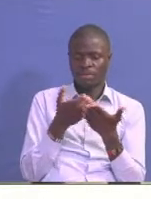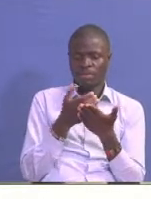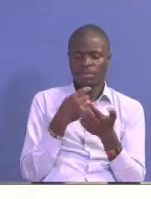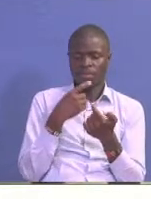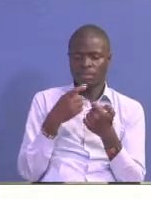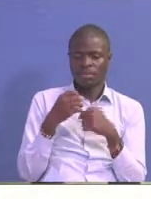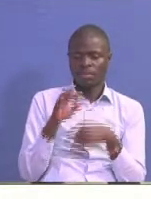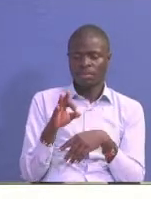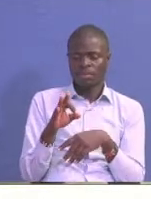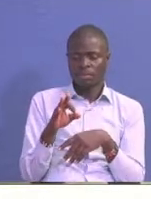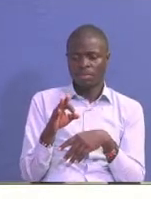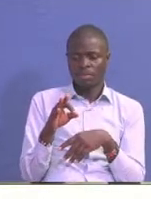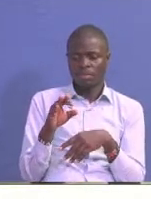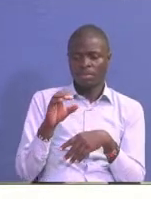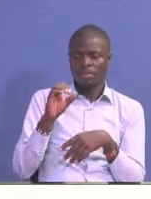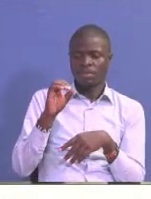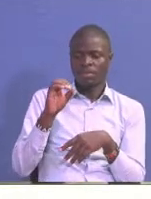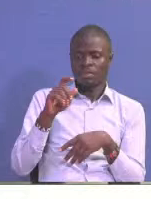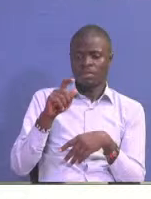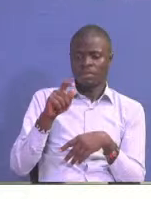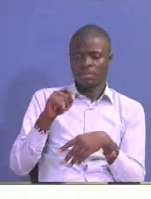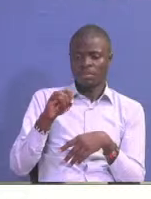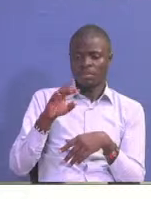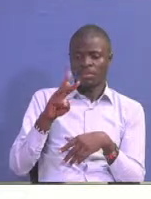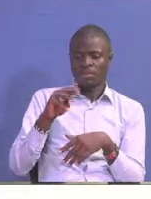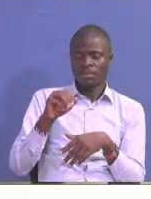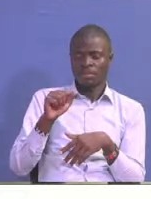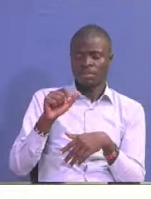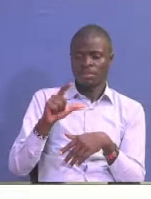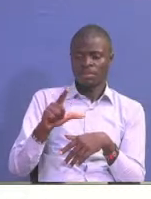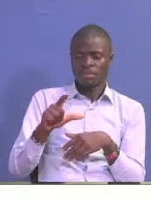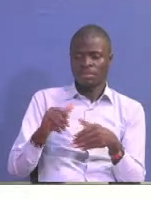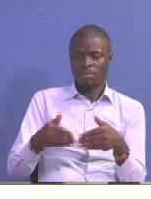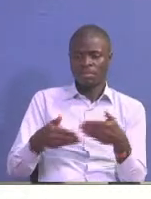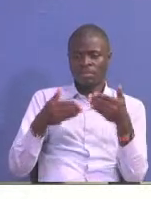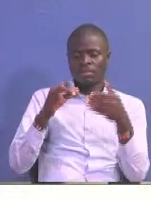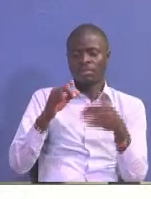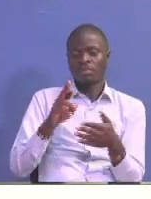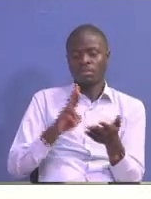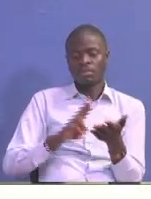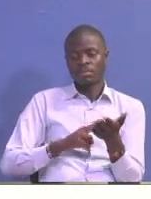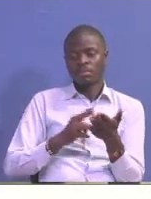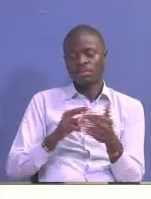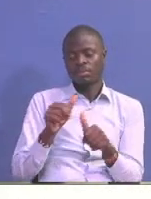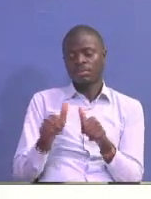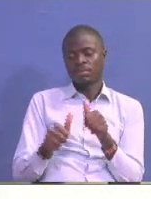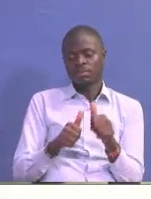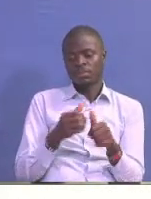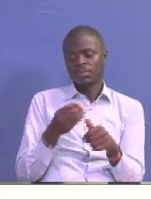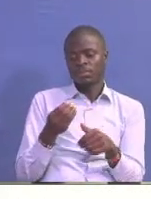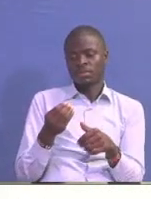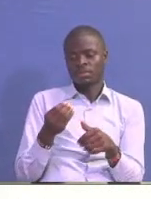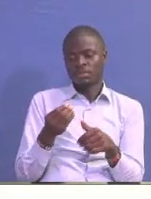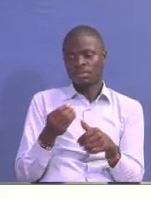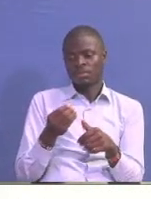of optimal allocation of resources. Where the resources are likely to have greatest impact, that's where we put